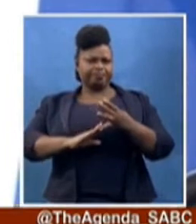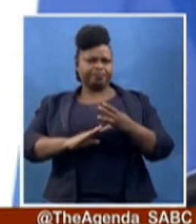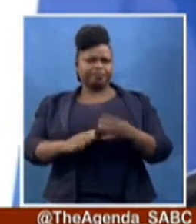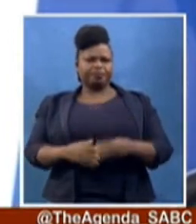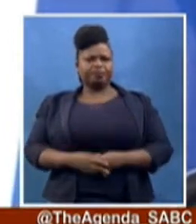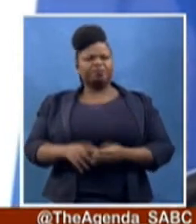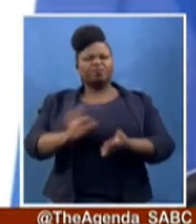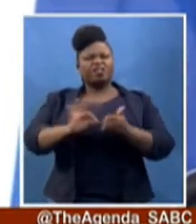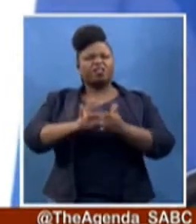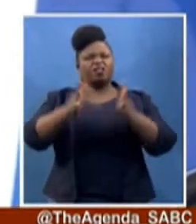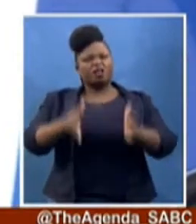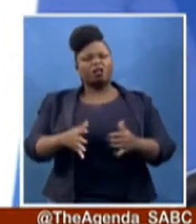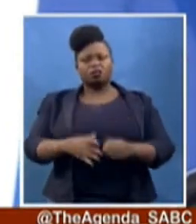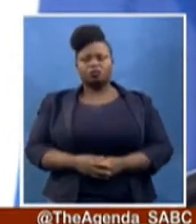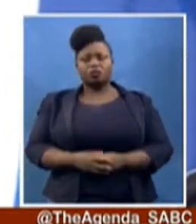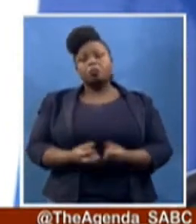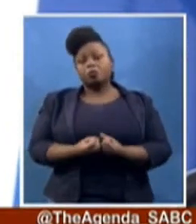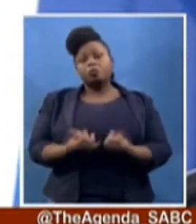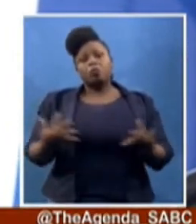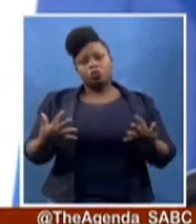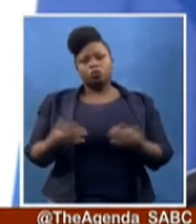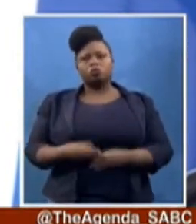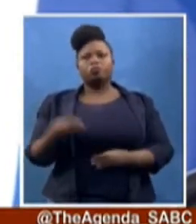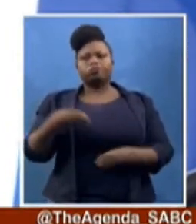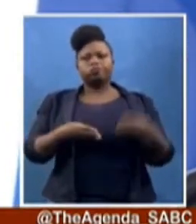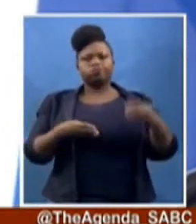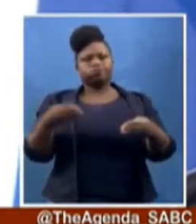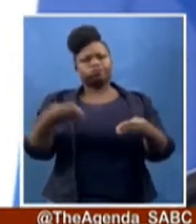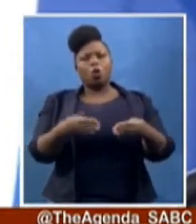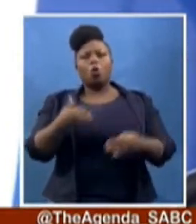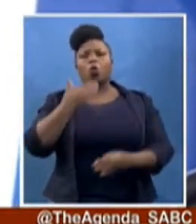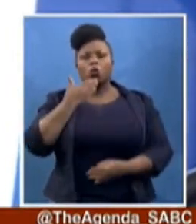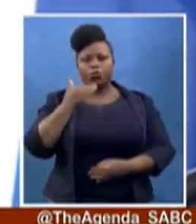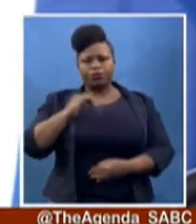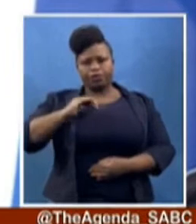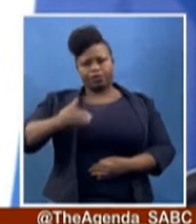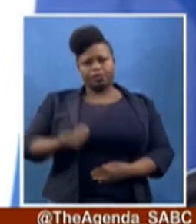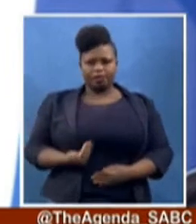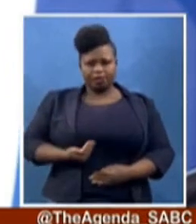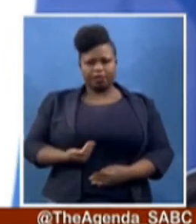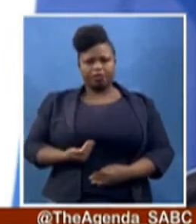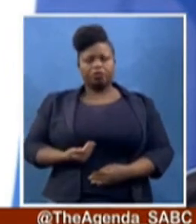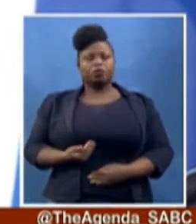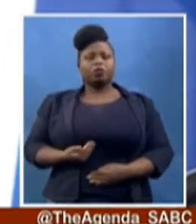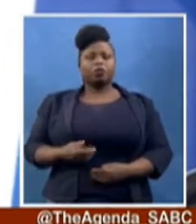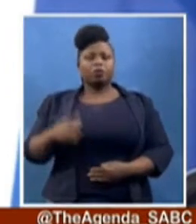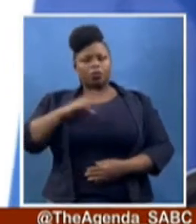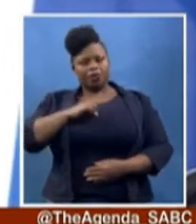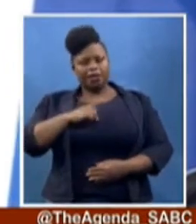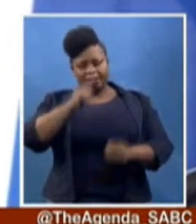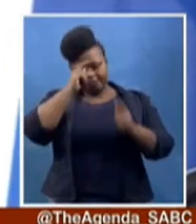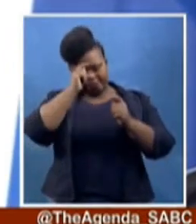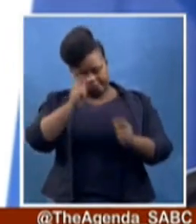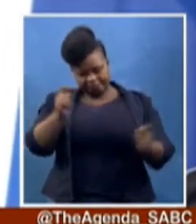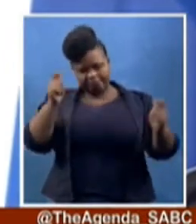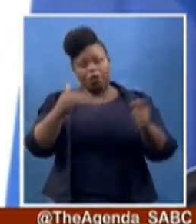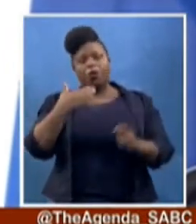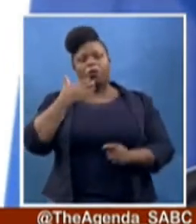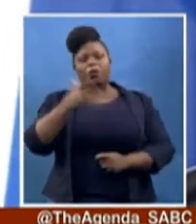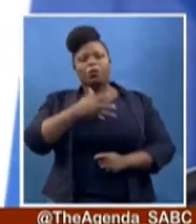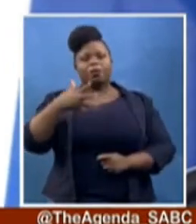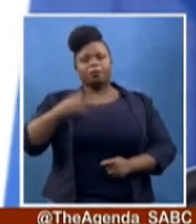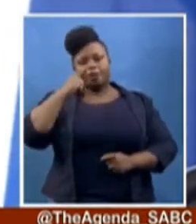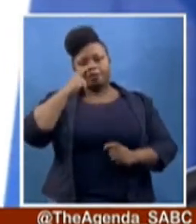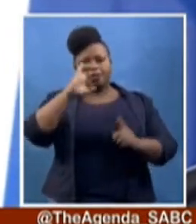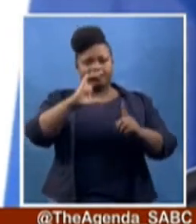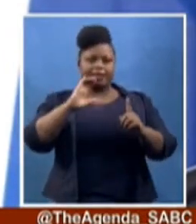will be women in honor of Me Charlotte Maxeke. And Hussein Jena,